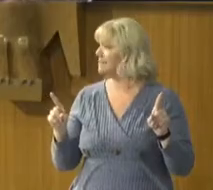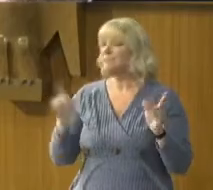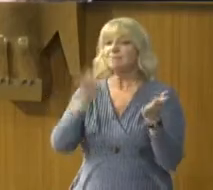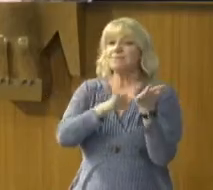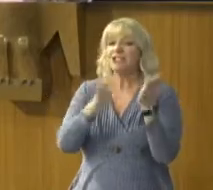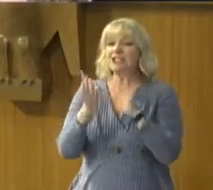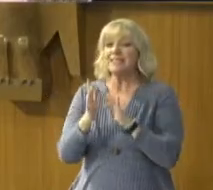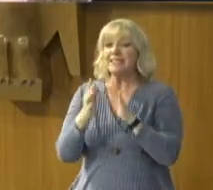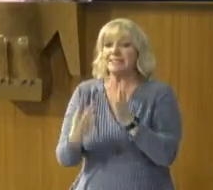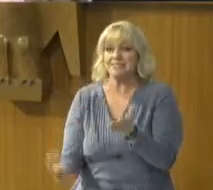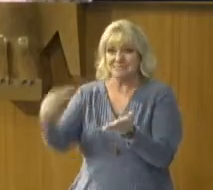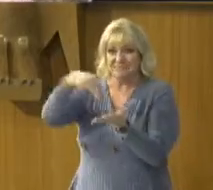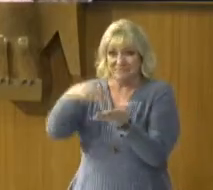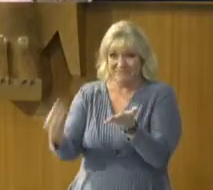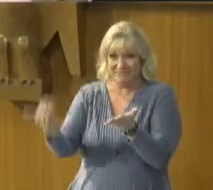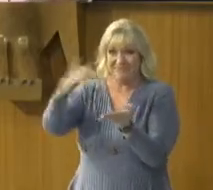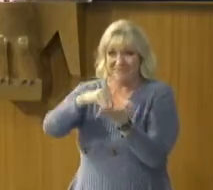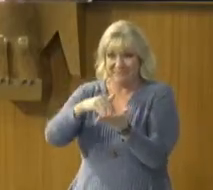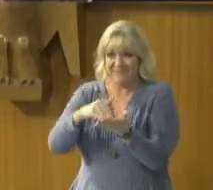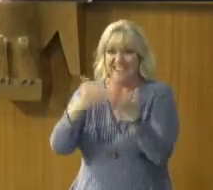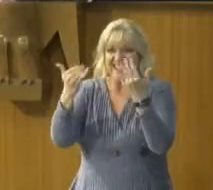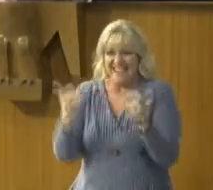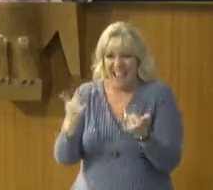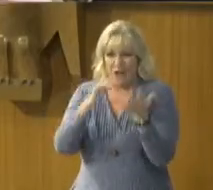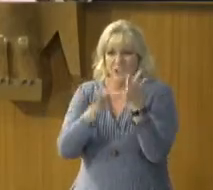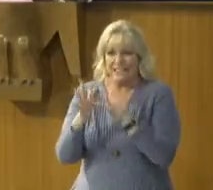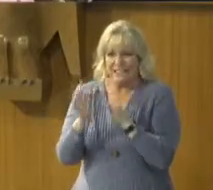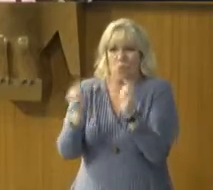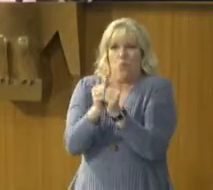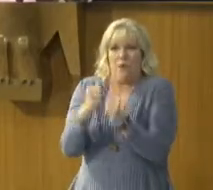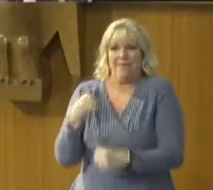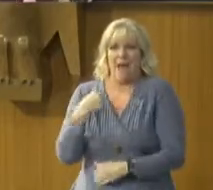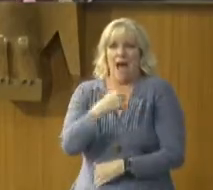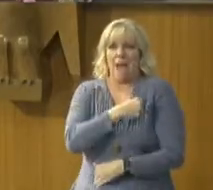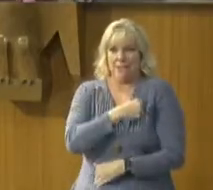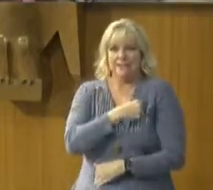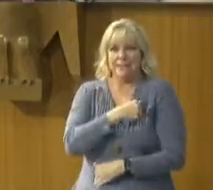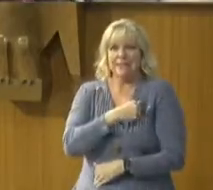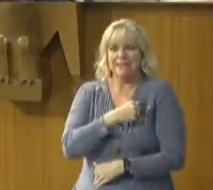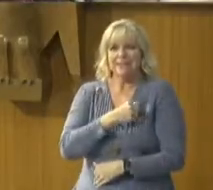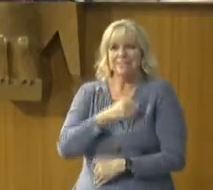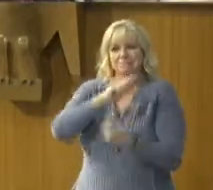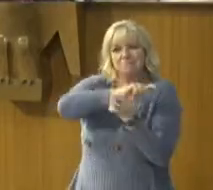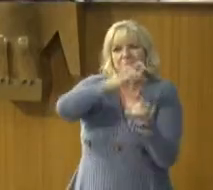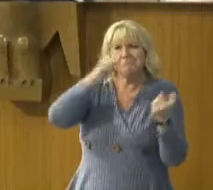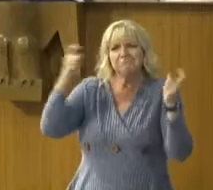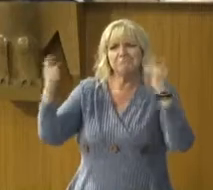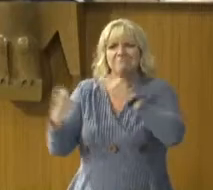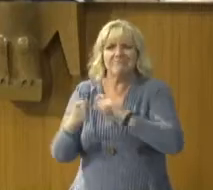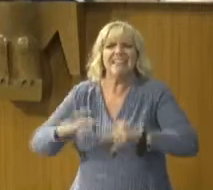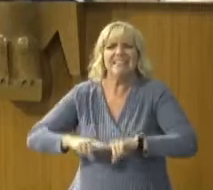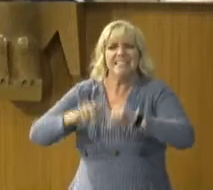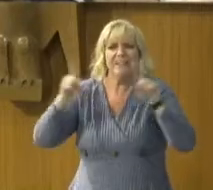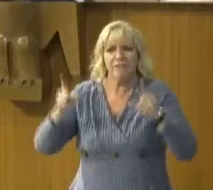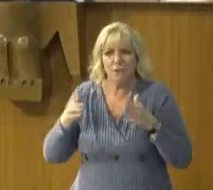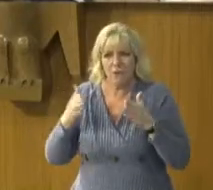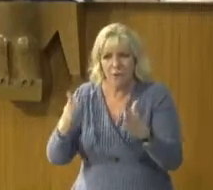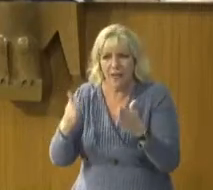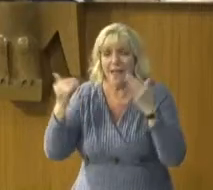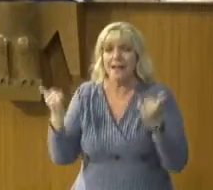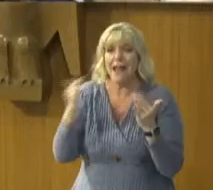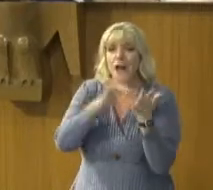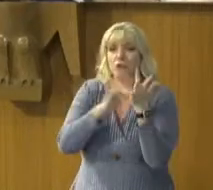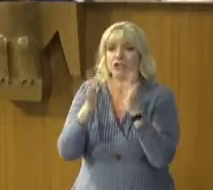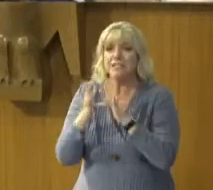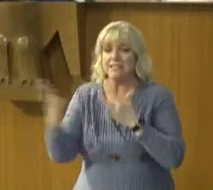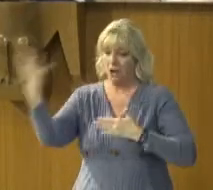and Jesus is with us, transformed in a different way. Jesus comes with us in our hearts,